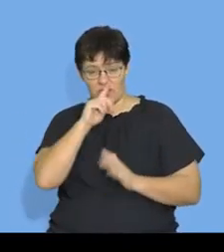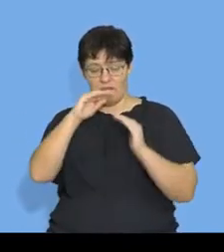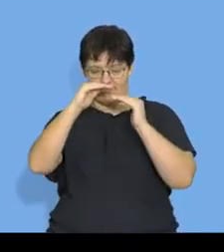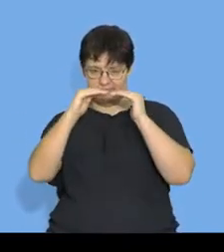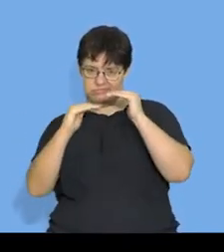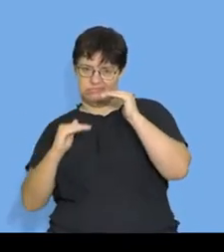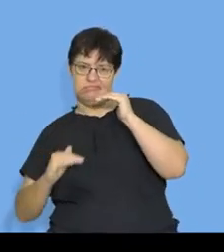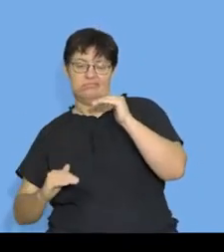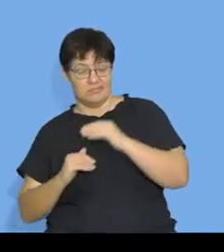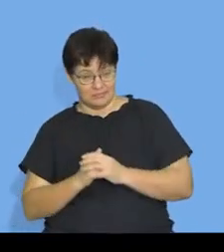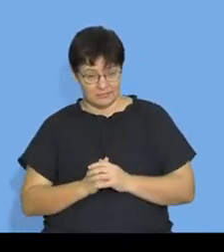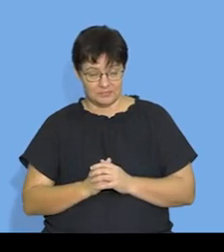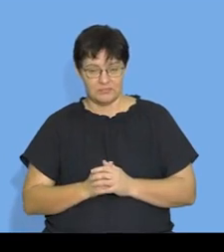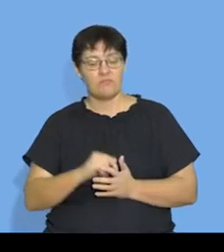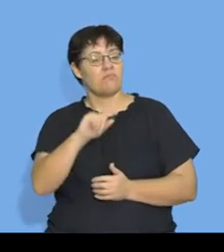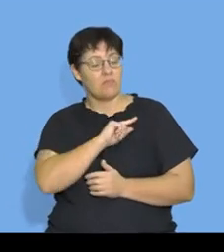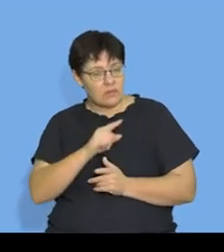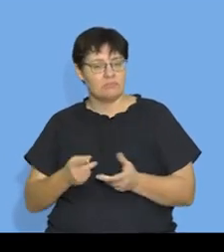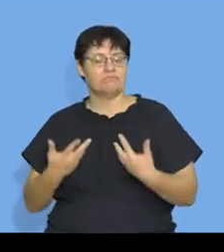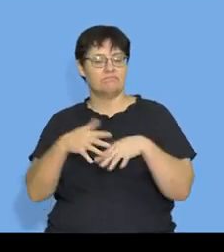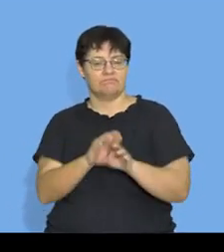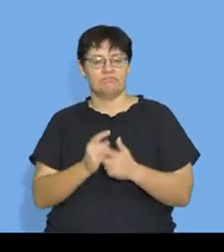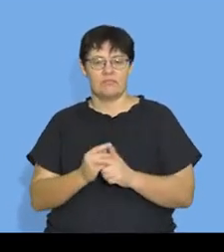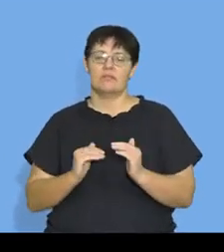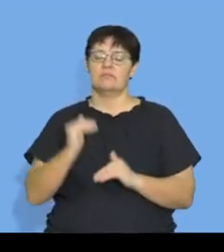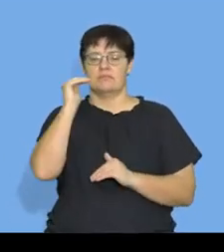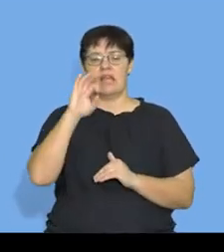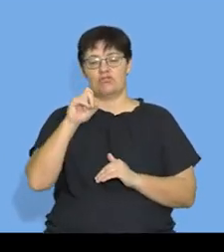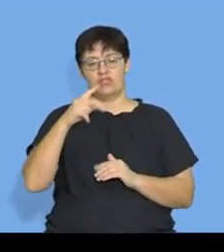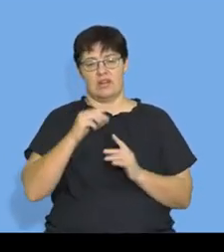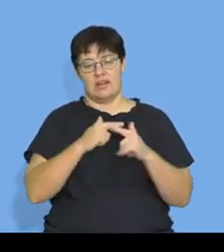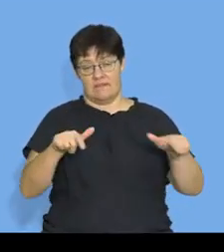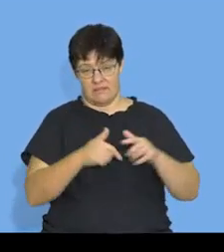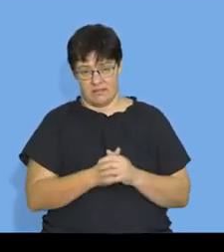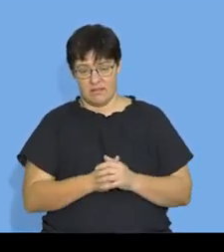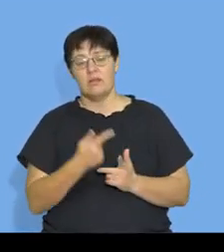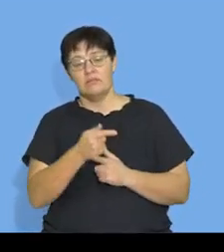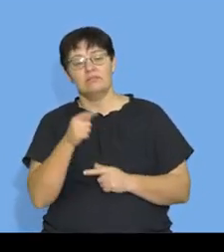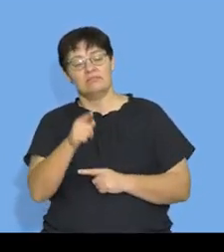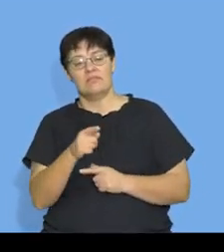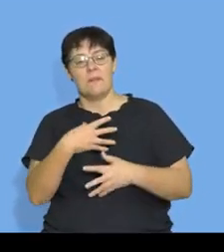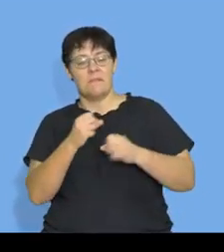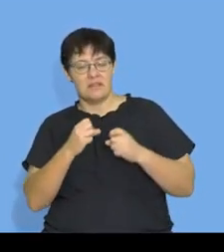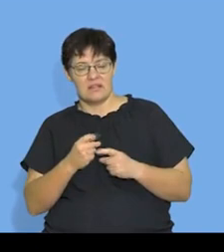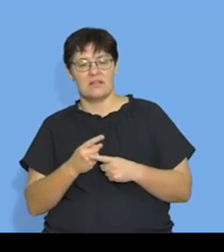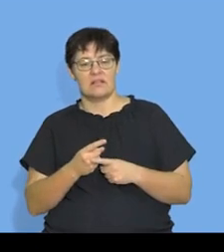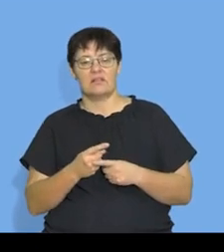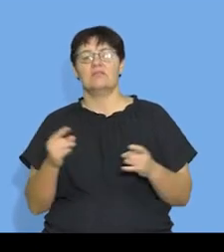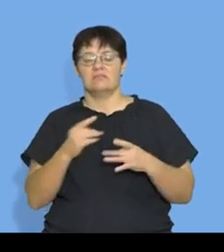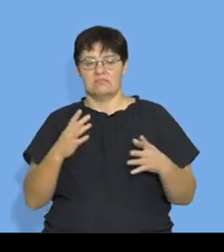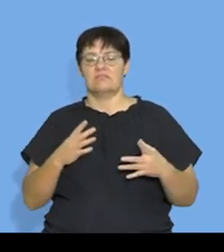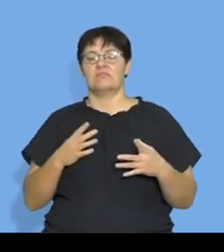that level decreasing. This also coincides with a rise in estrogen levels, which causes the uterine muscles to